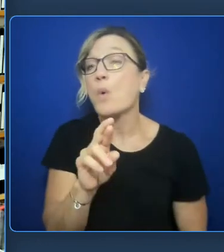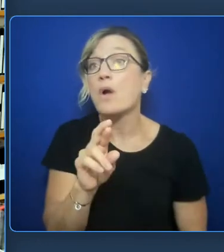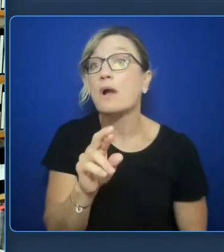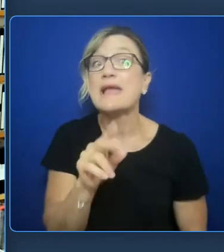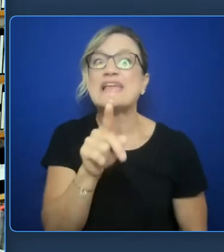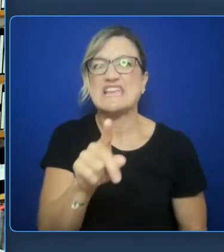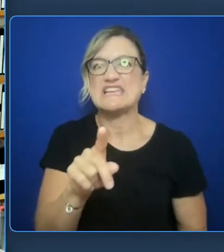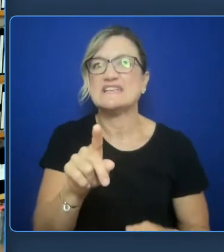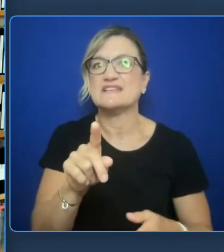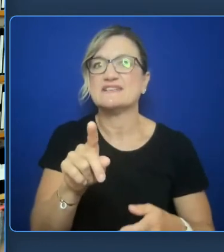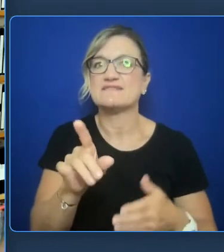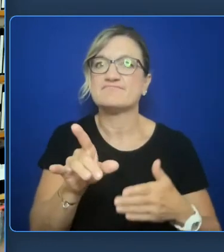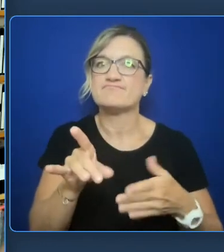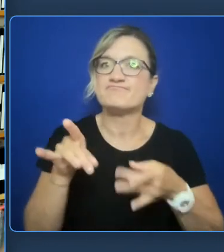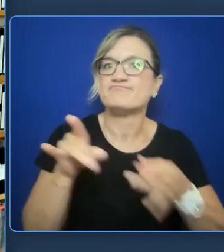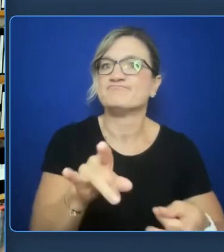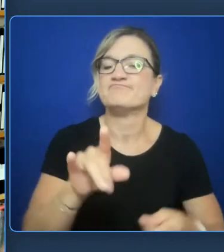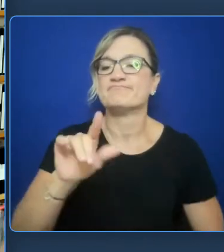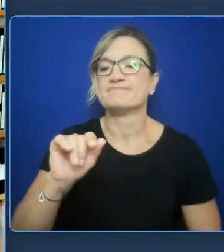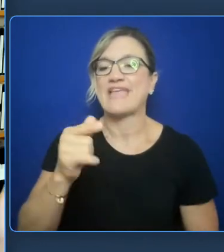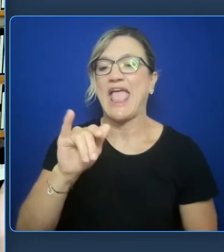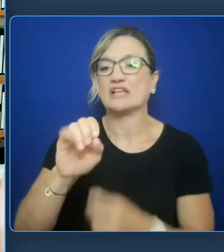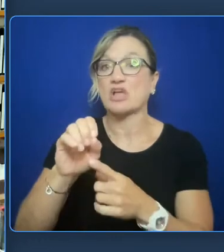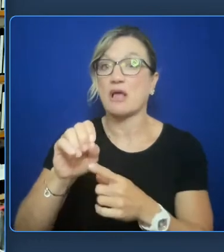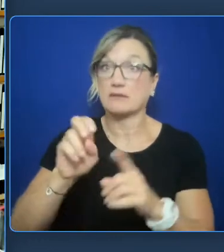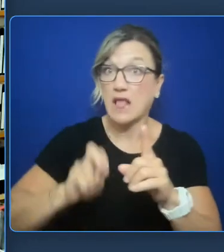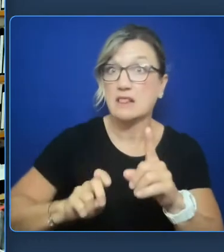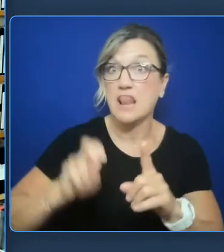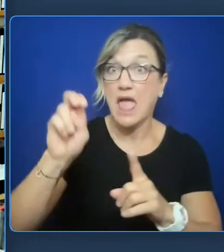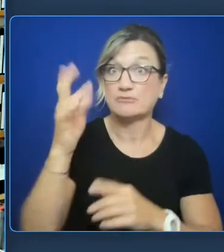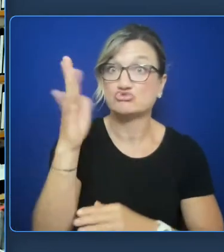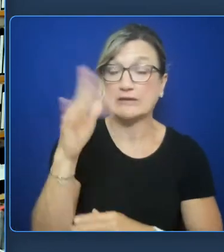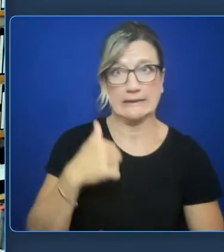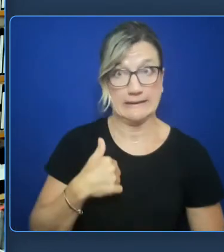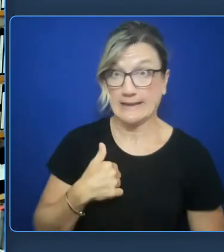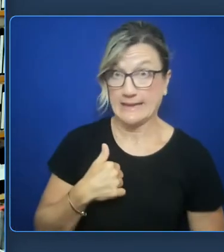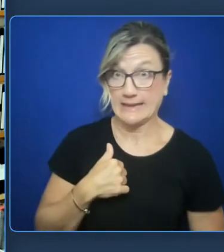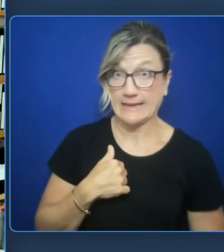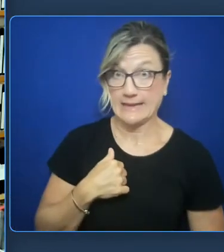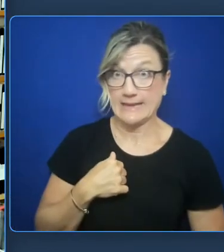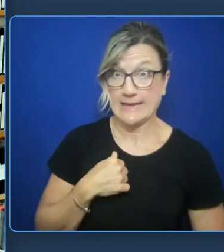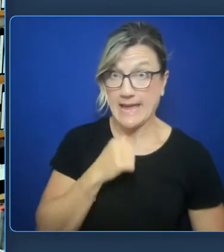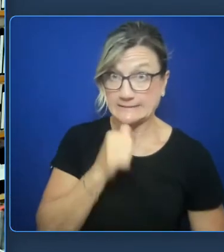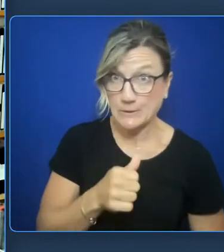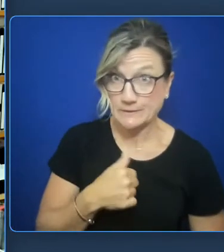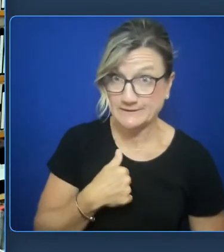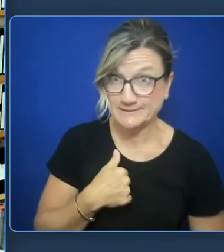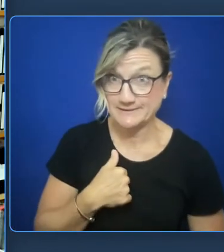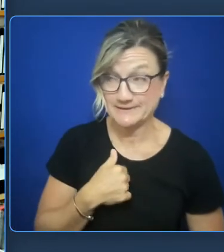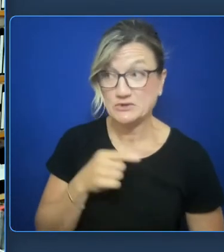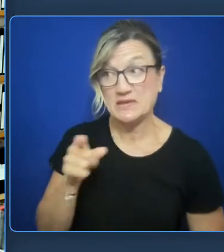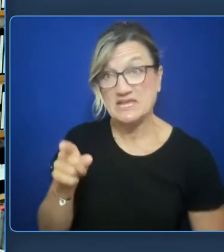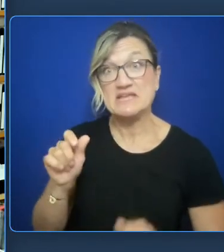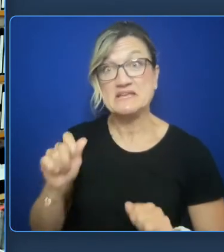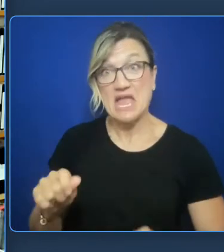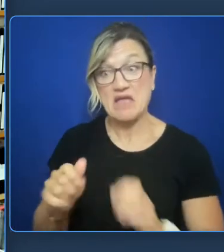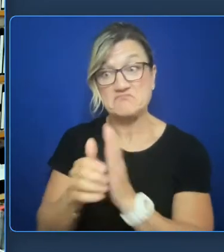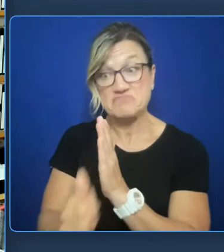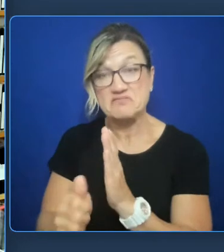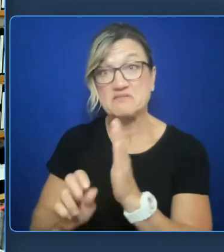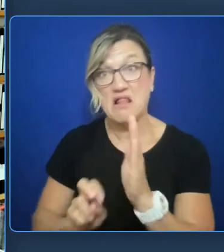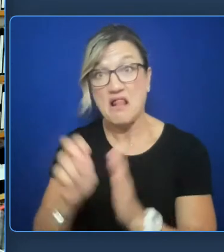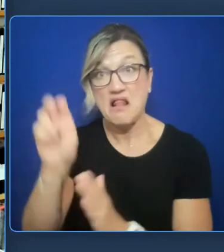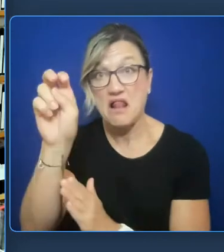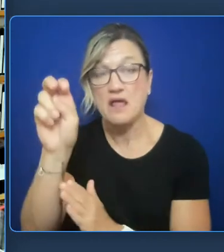He's agile. He's climbing a tree, right? I don't climb trees very often. So I couldn't do